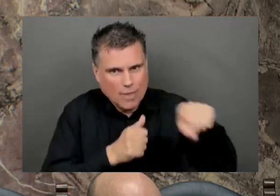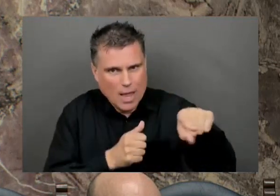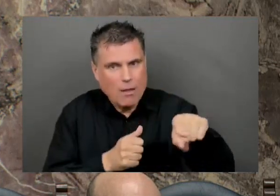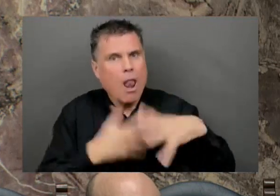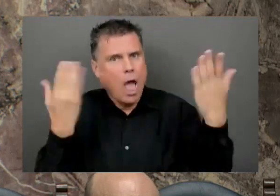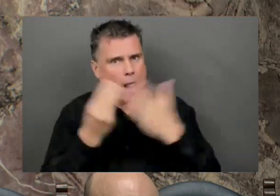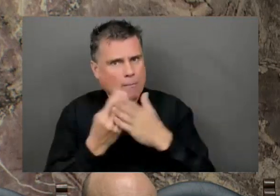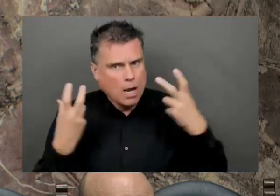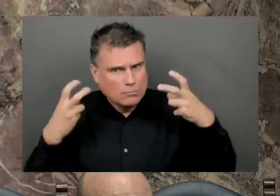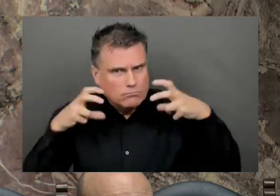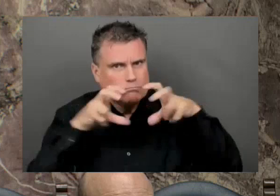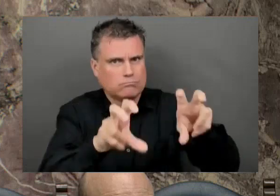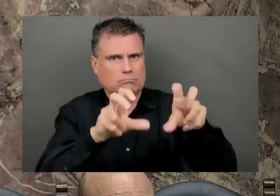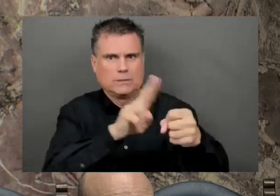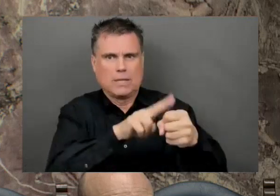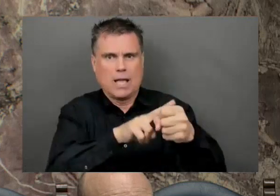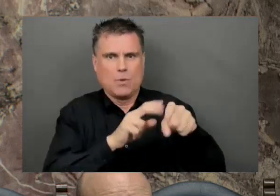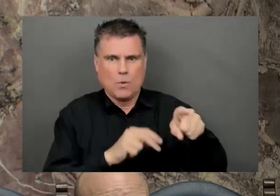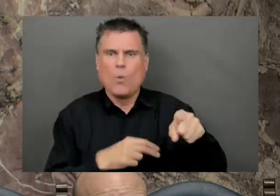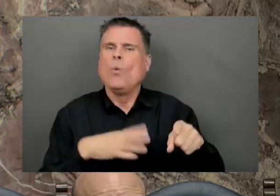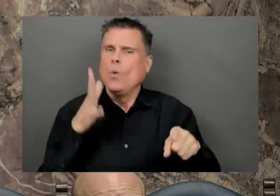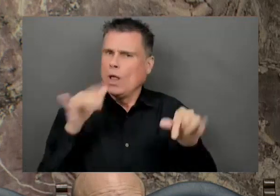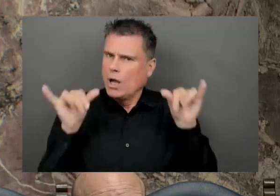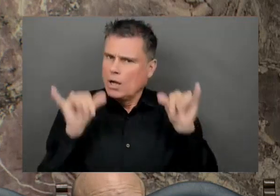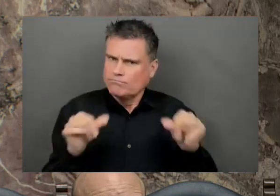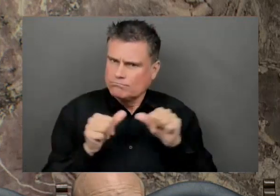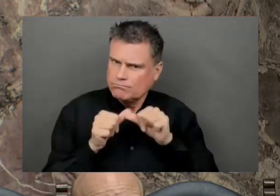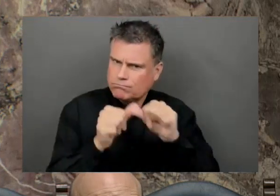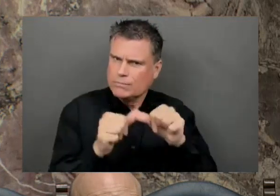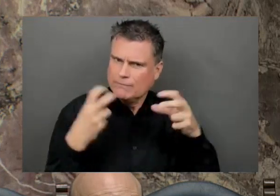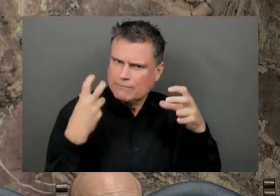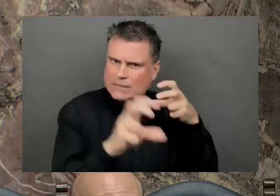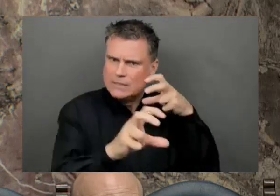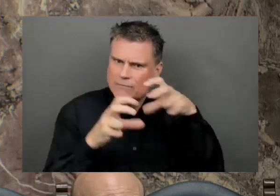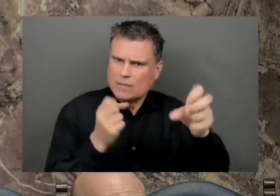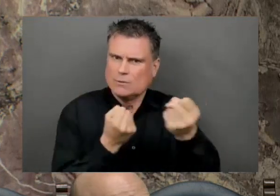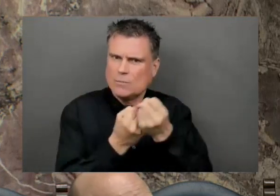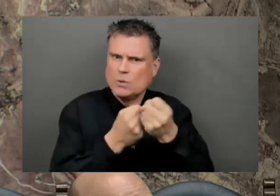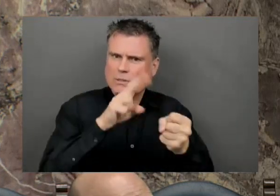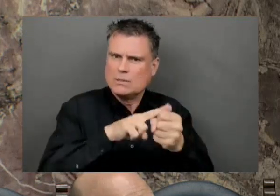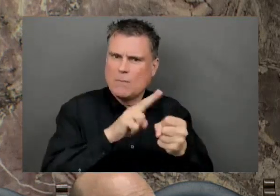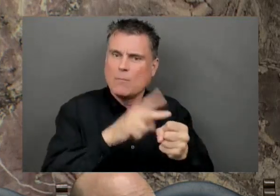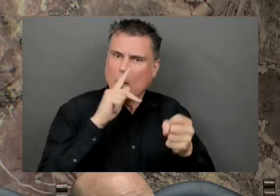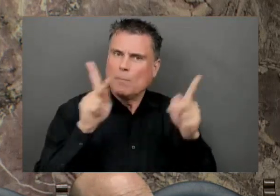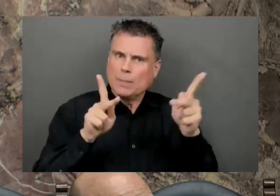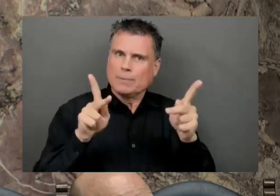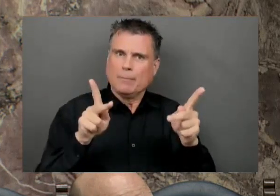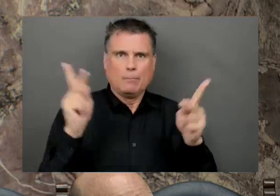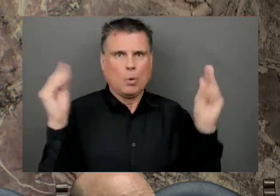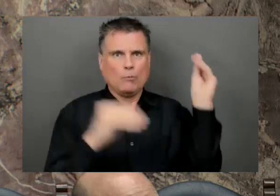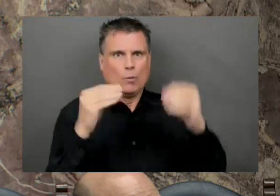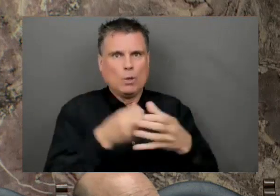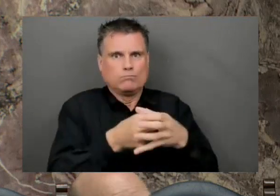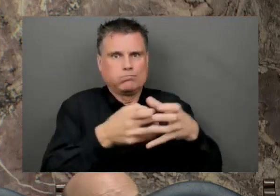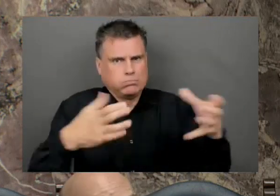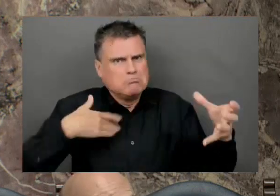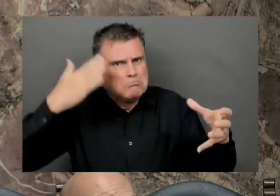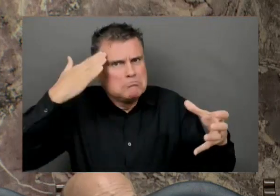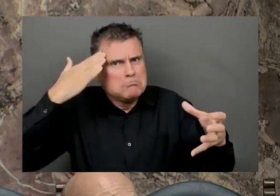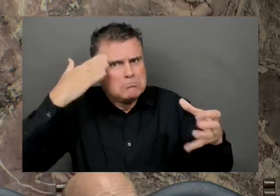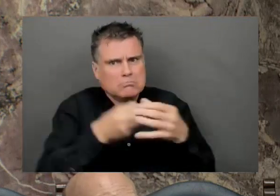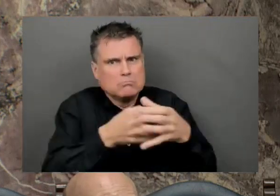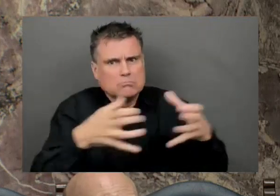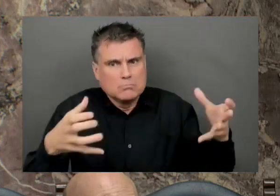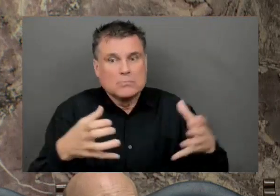invest in Nanaimo because people are coming. And that's why we need more doctors and nurses and health sciences professionals, which is what our Health Human Resources Plan is